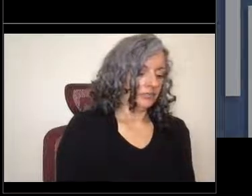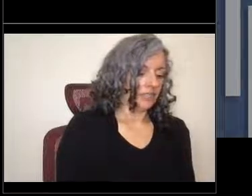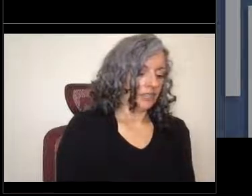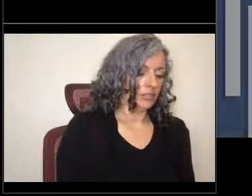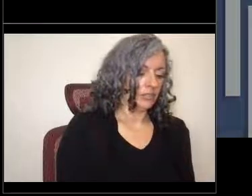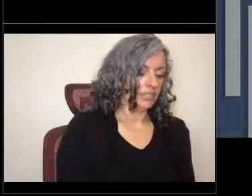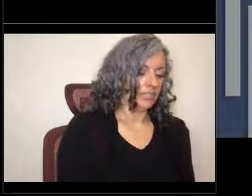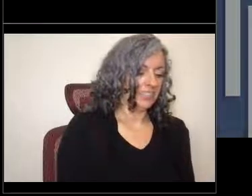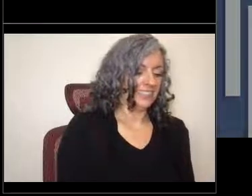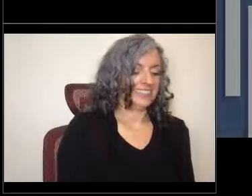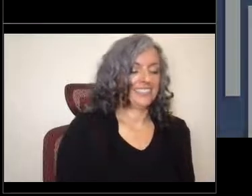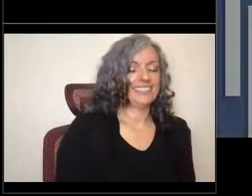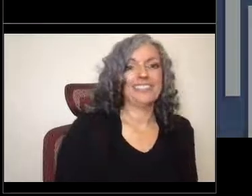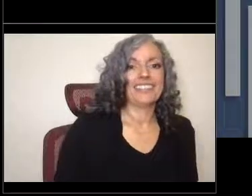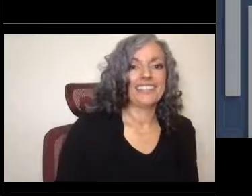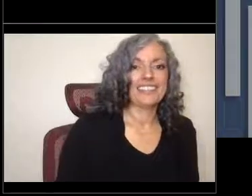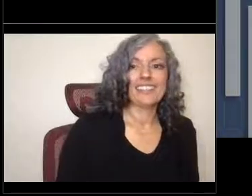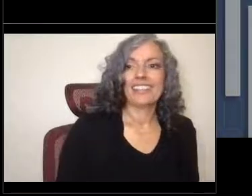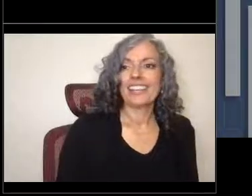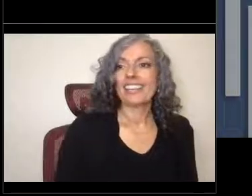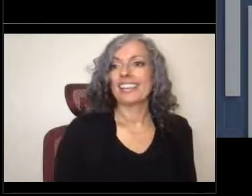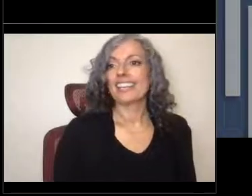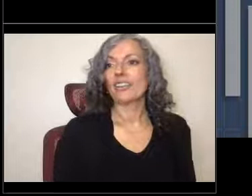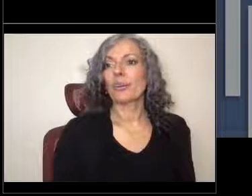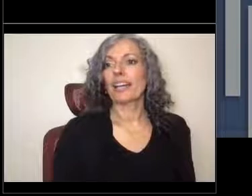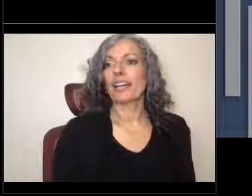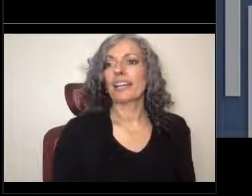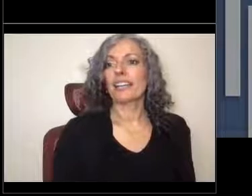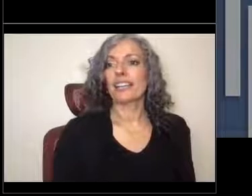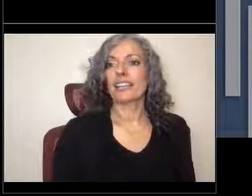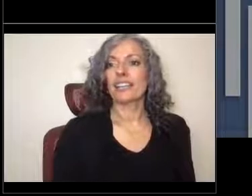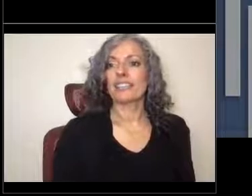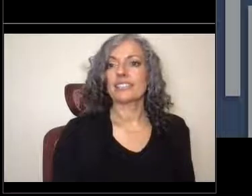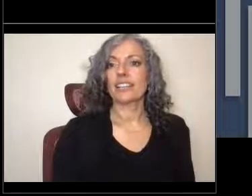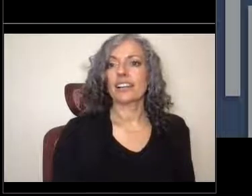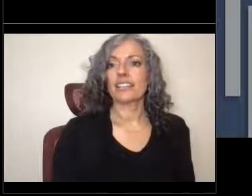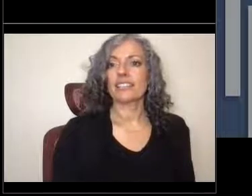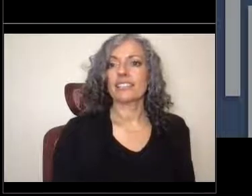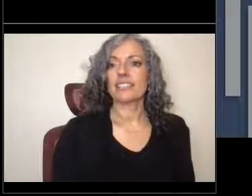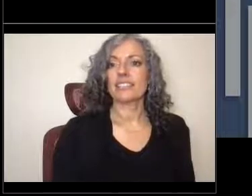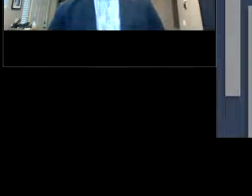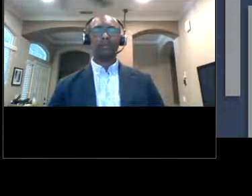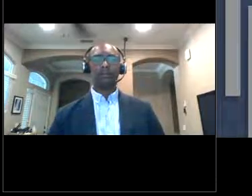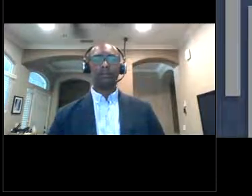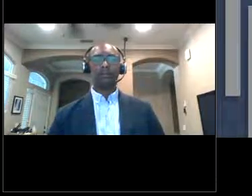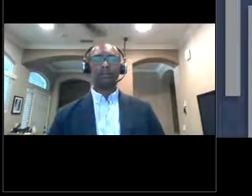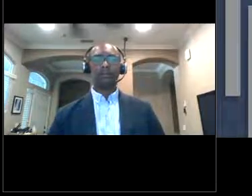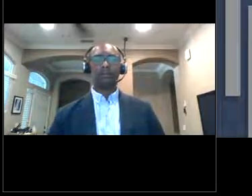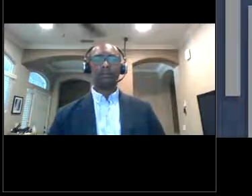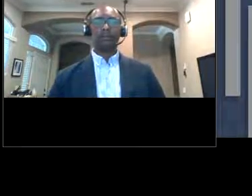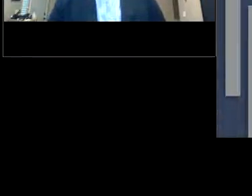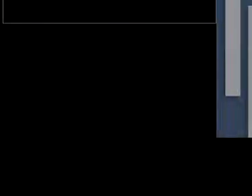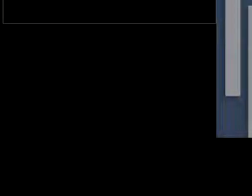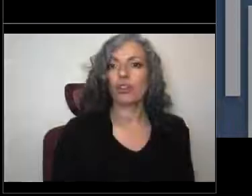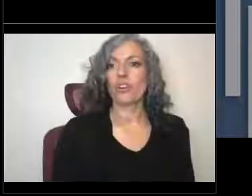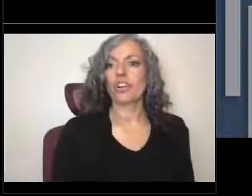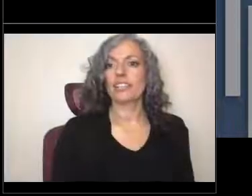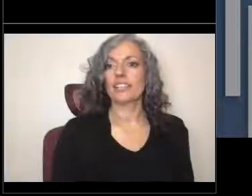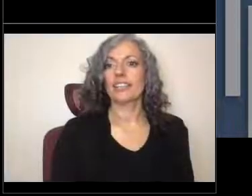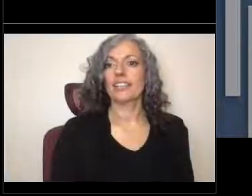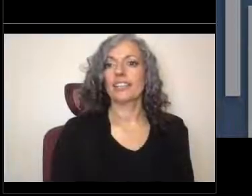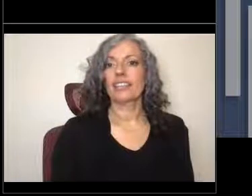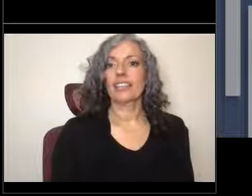some of these rural areas that there is in the urban areas. So with that, I look forward to the continued cooperation